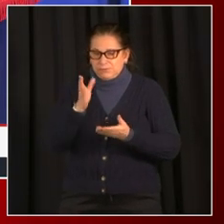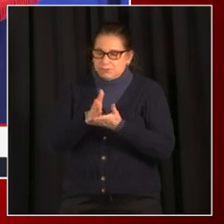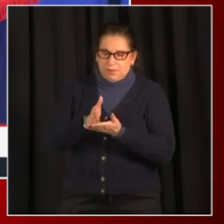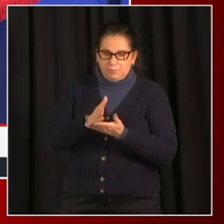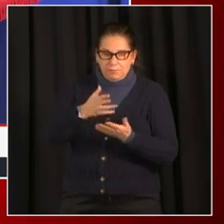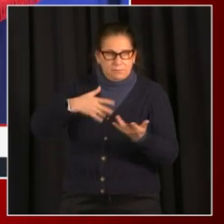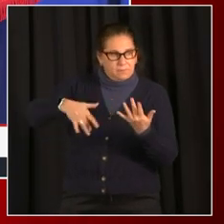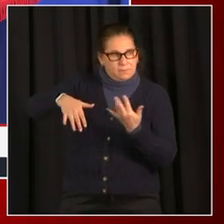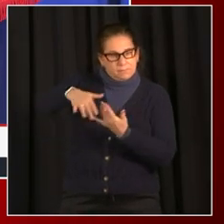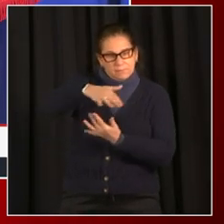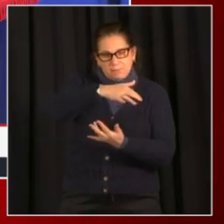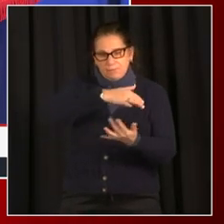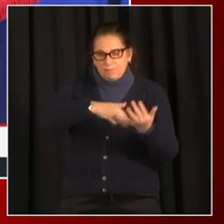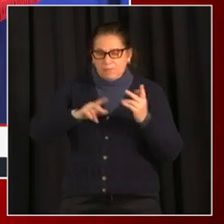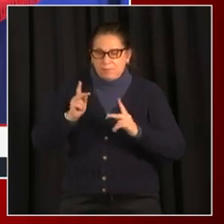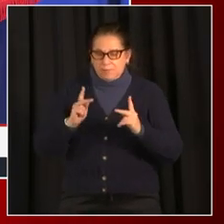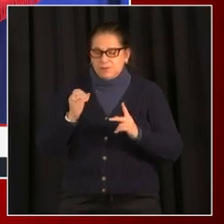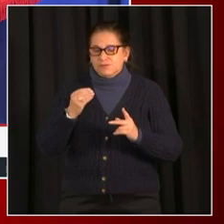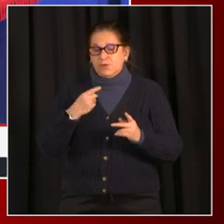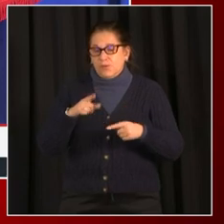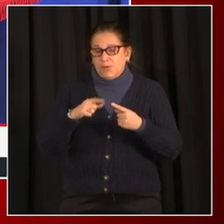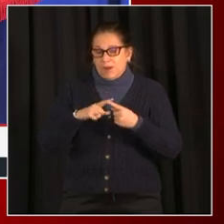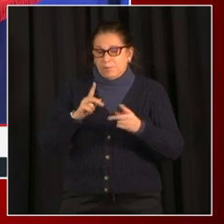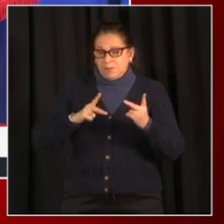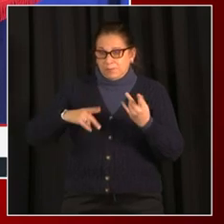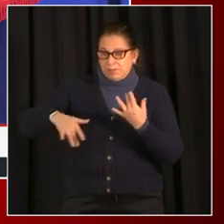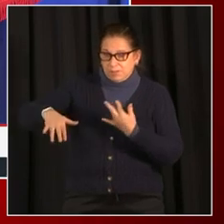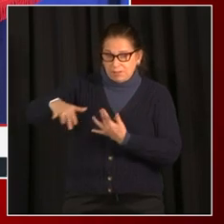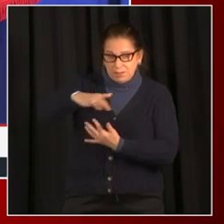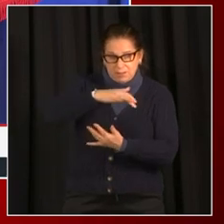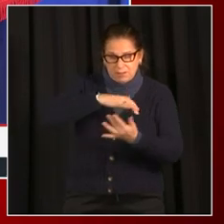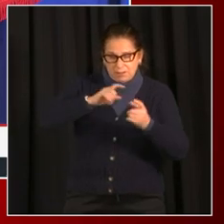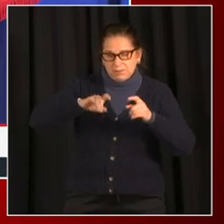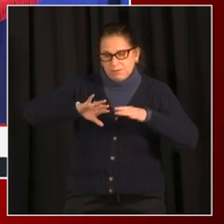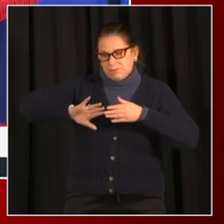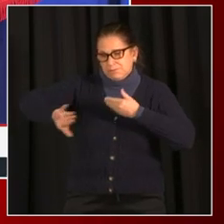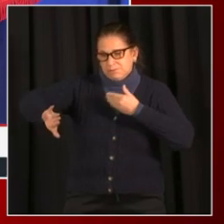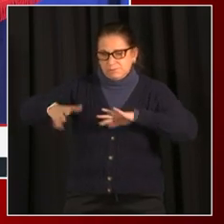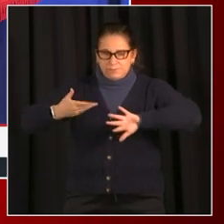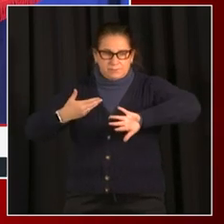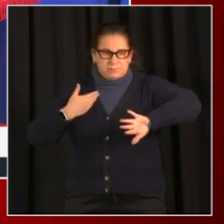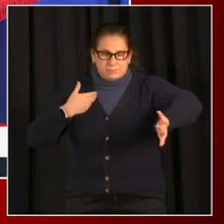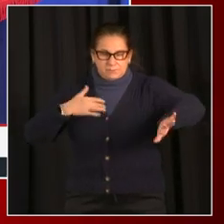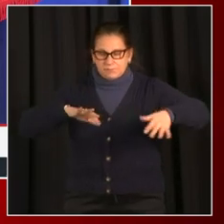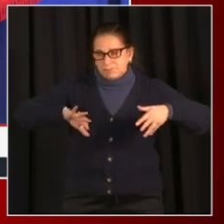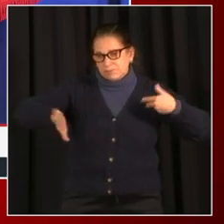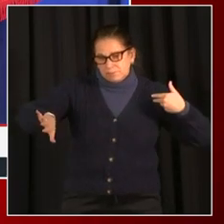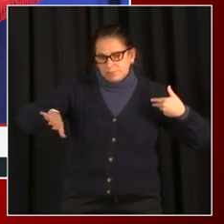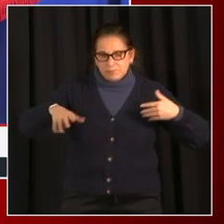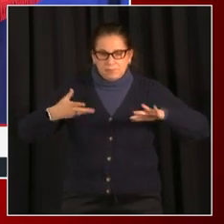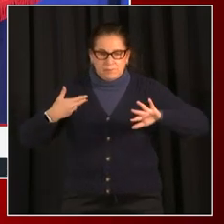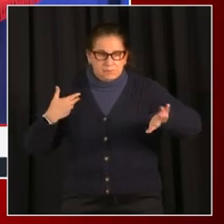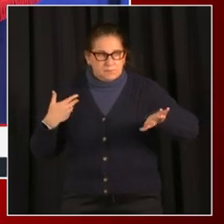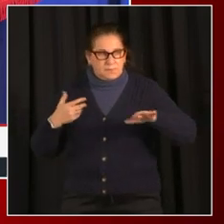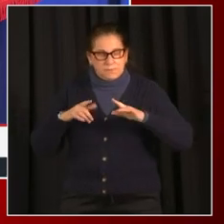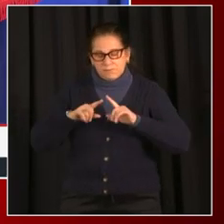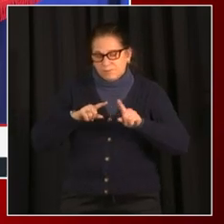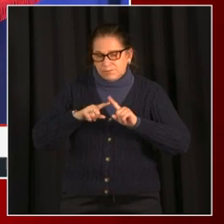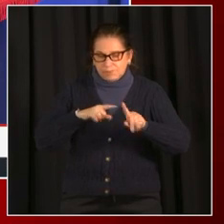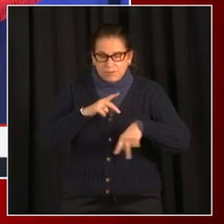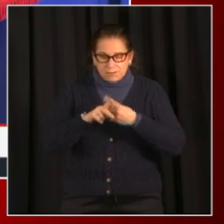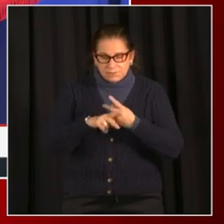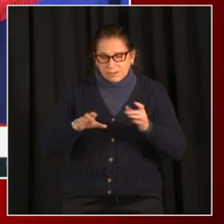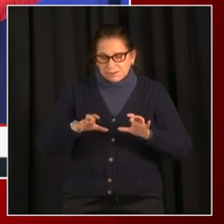have been dialing back for several weeks, many weeks, the types of all kinds of